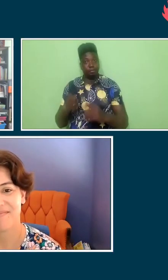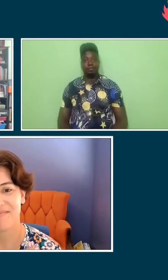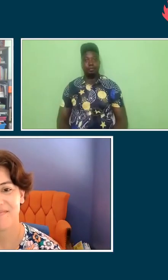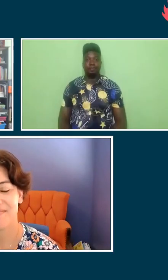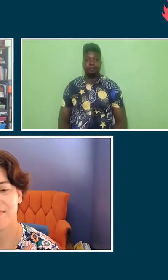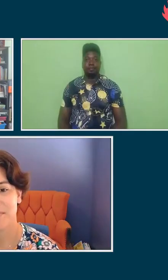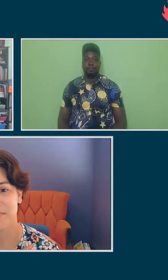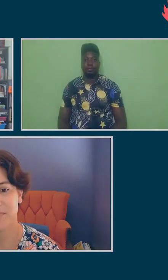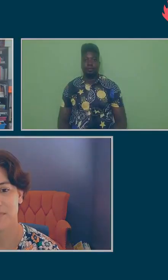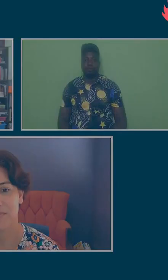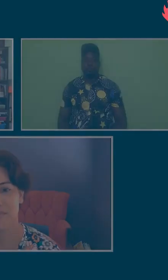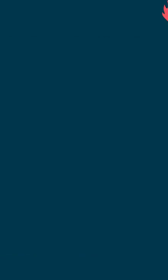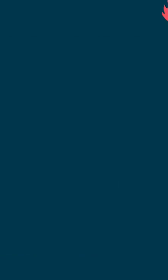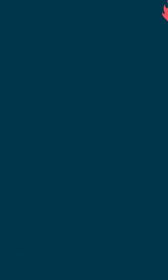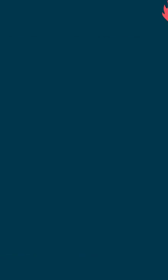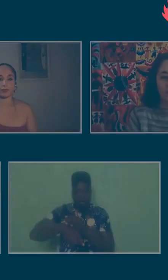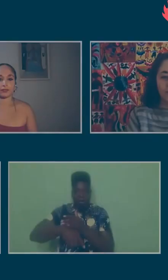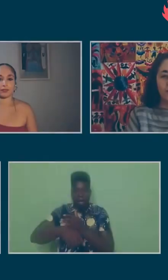Yes, yes.